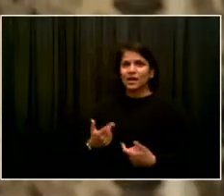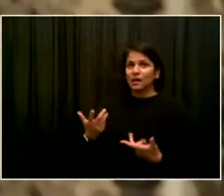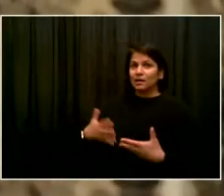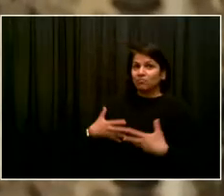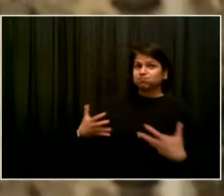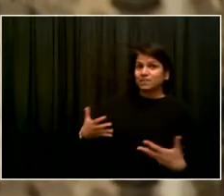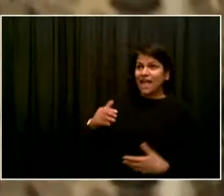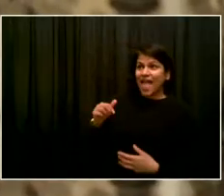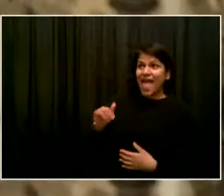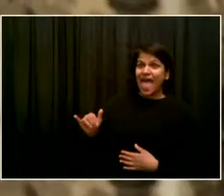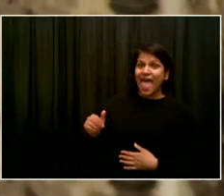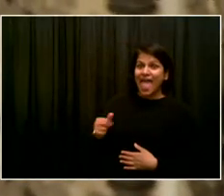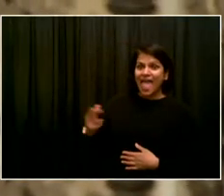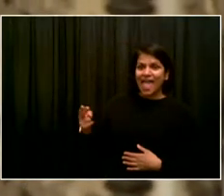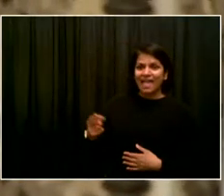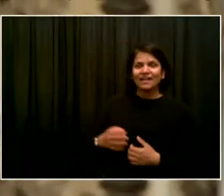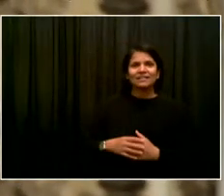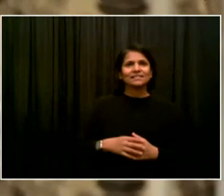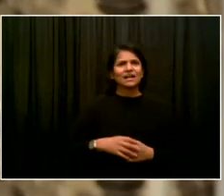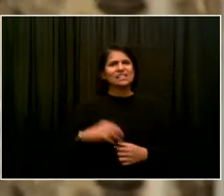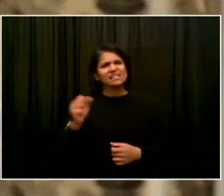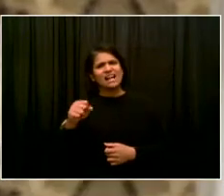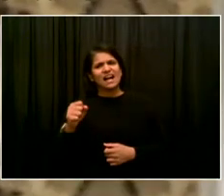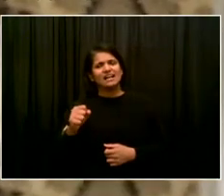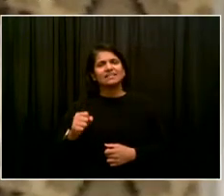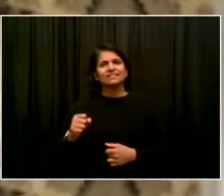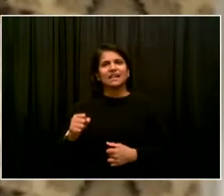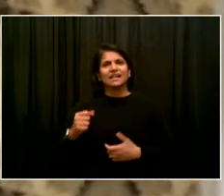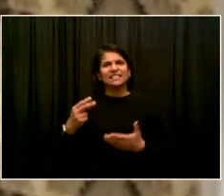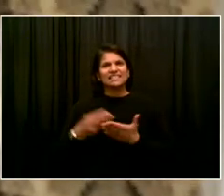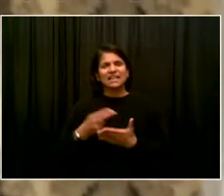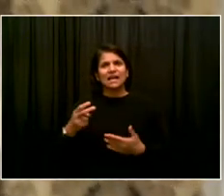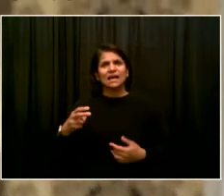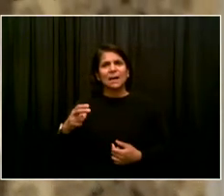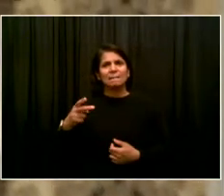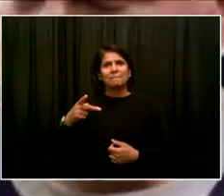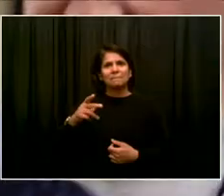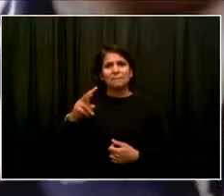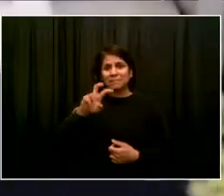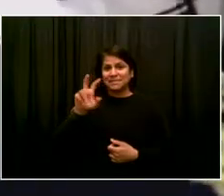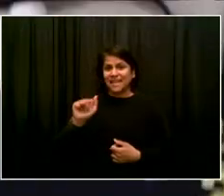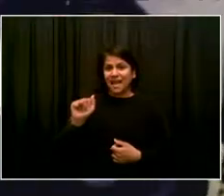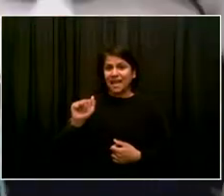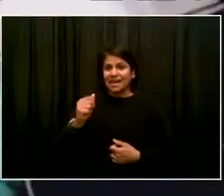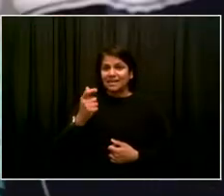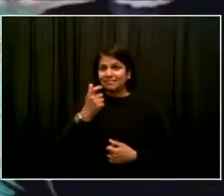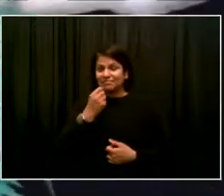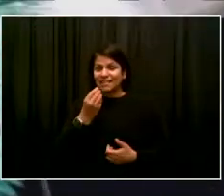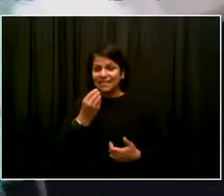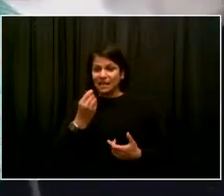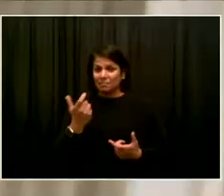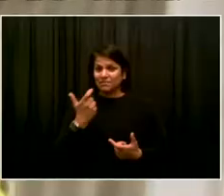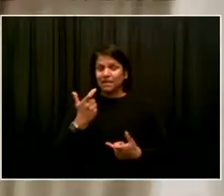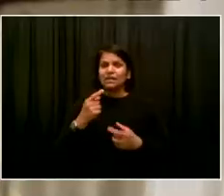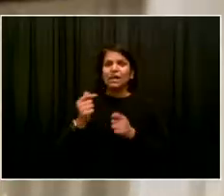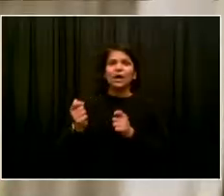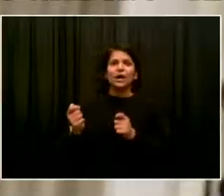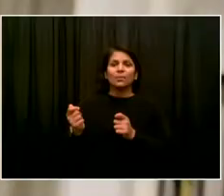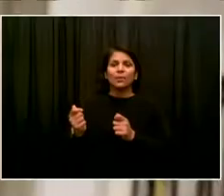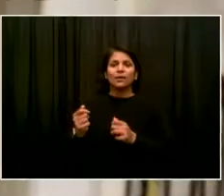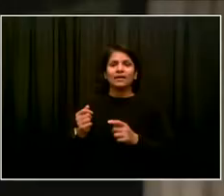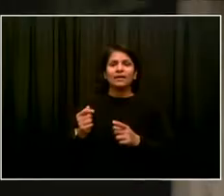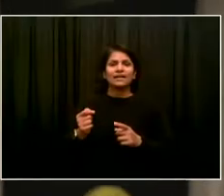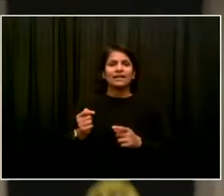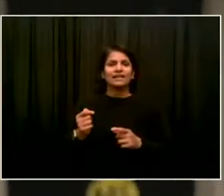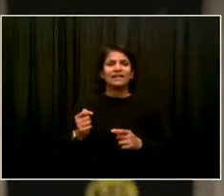He eats pizza with a knife and fork, and they call me a dummy. Okay, I'm seeing your lips move a lot. I'm as light as a feather. I'm as light